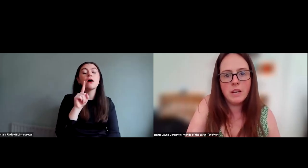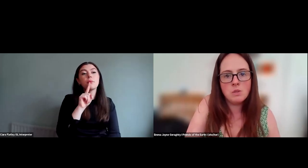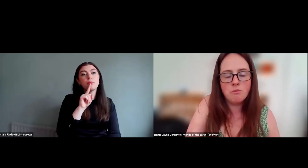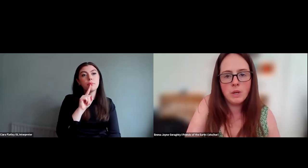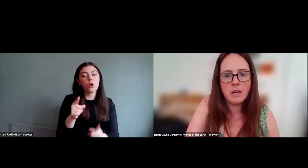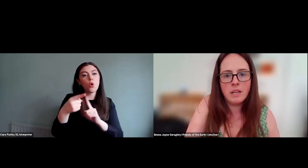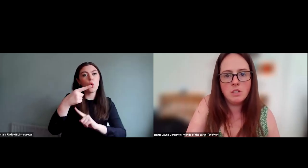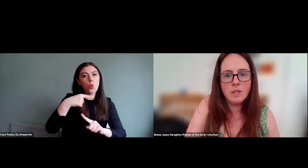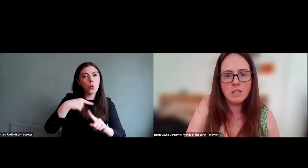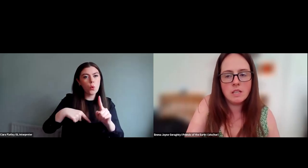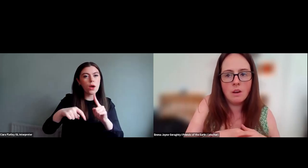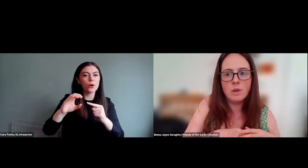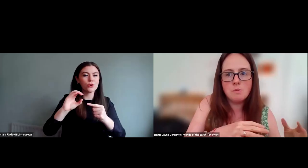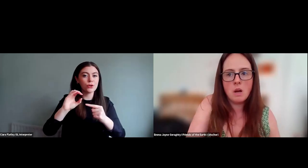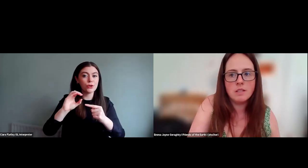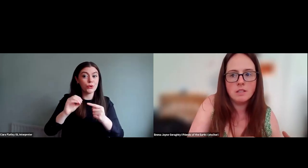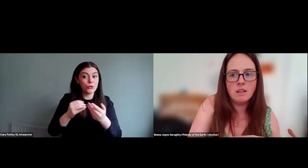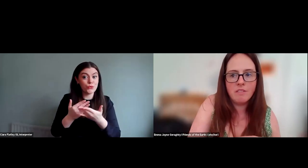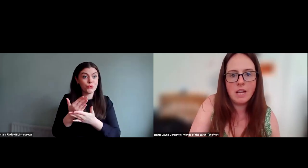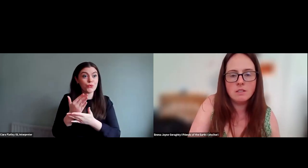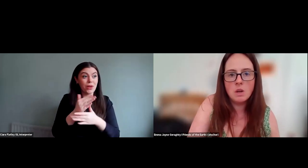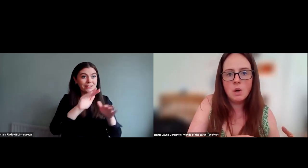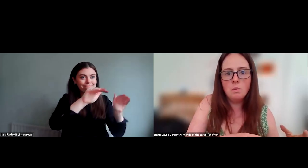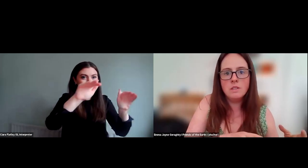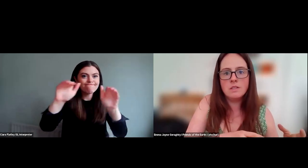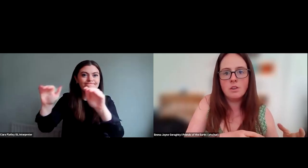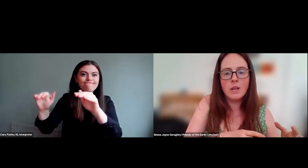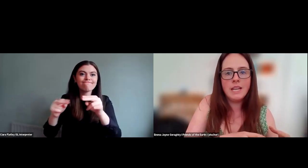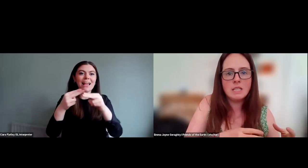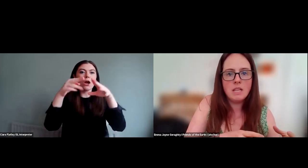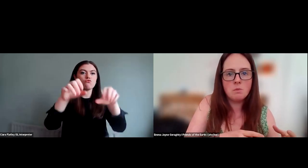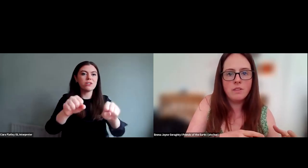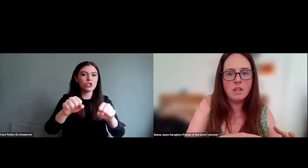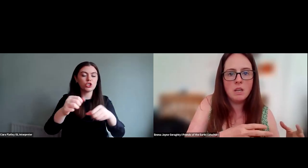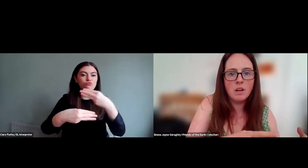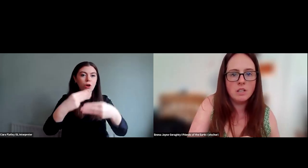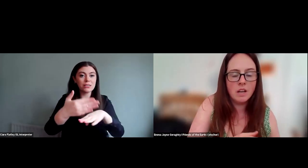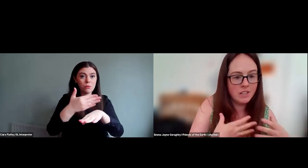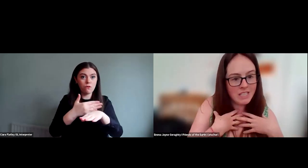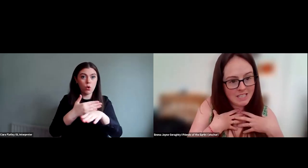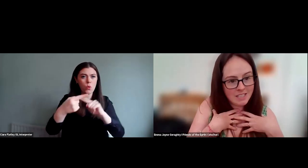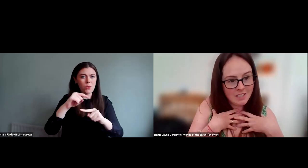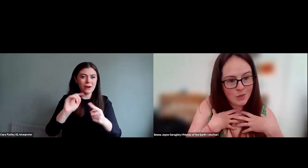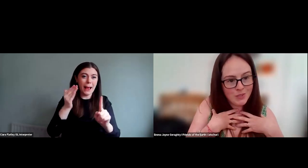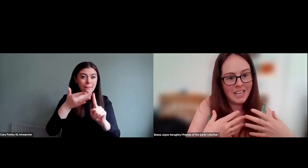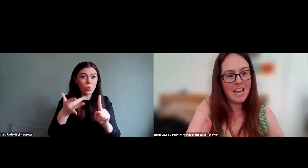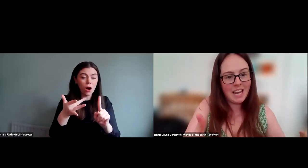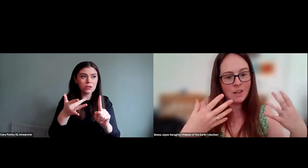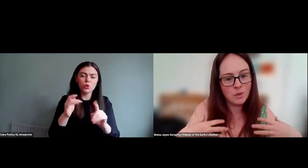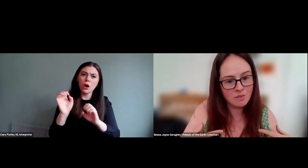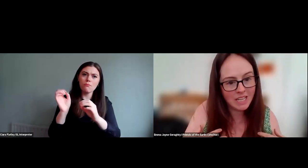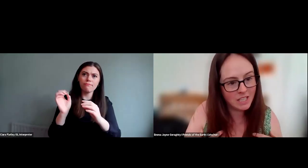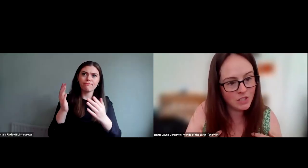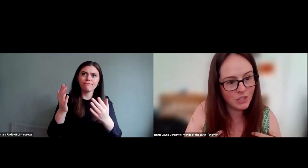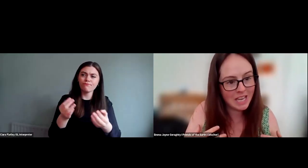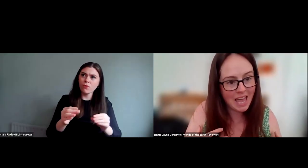what we were trying to avoid by doing this outreach process in advance was creating a space where they could be heard. I could listen to those and